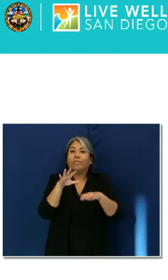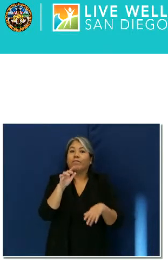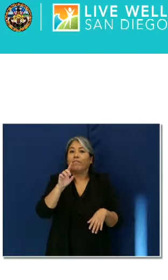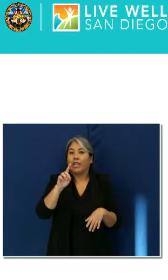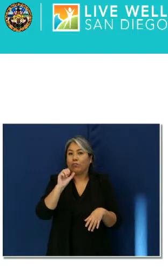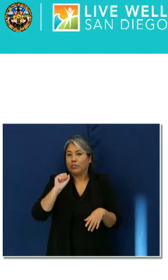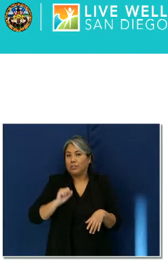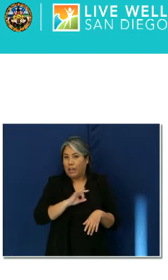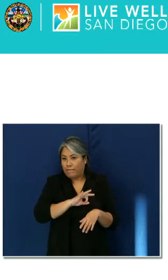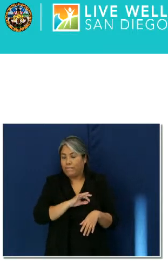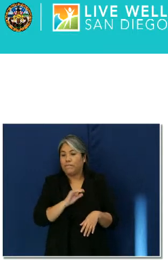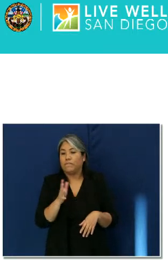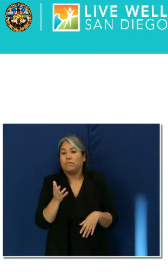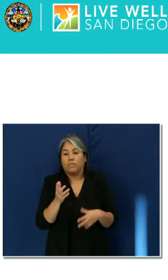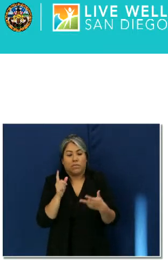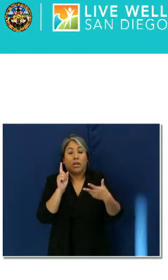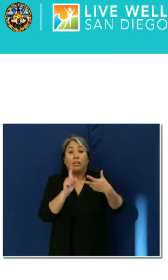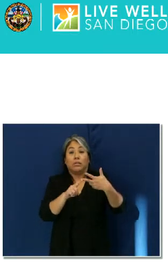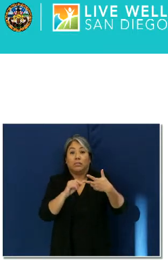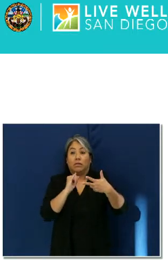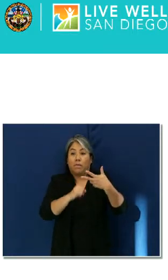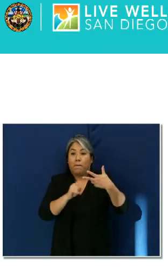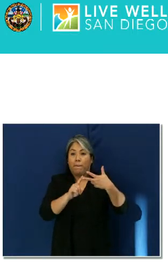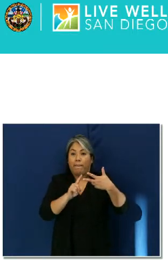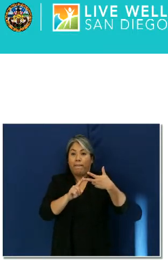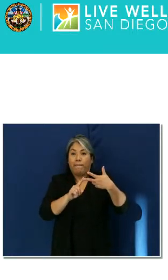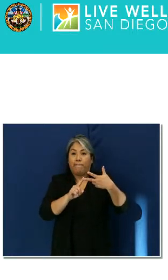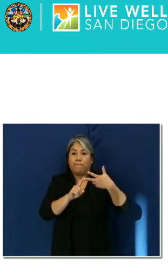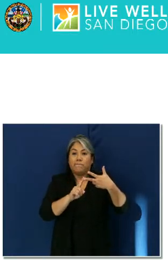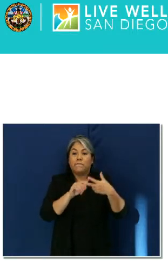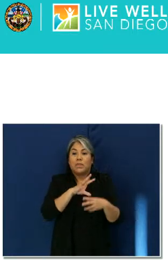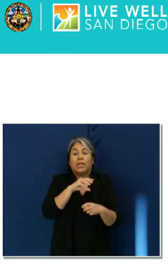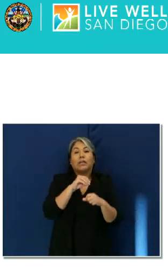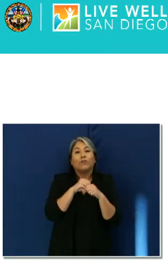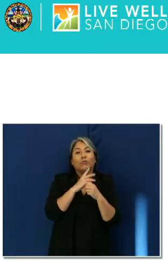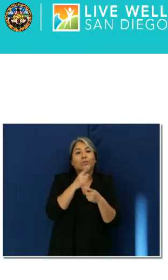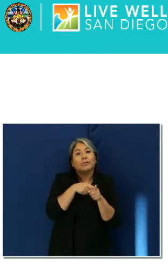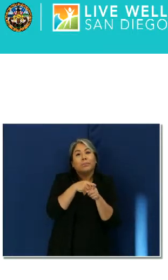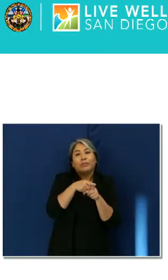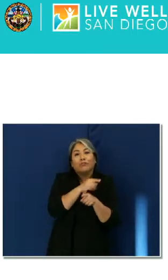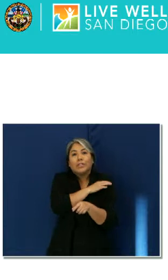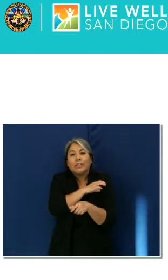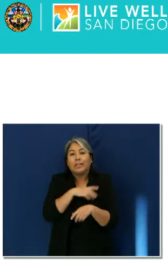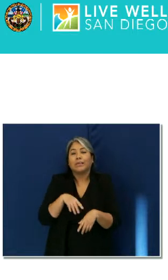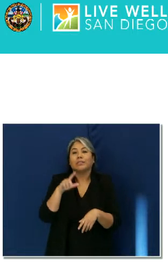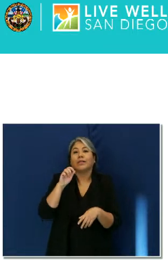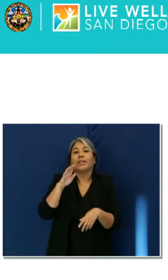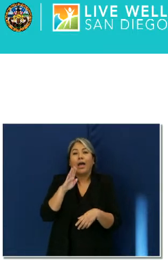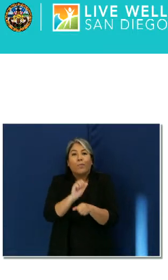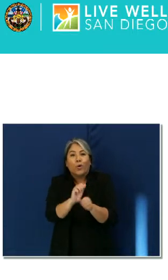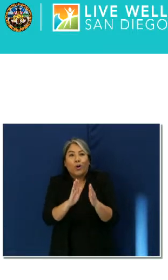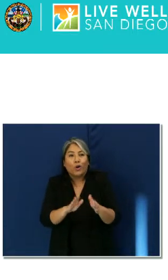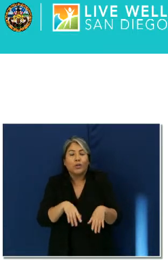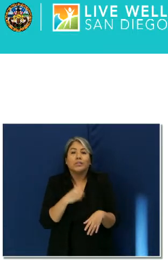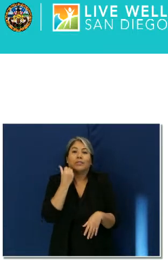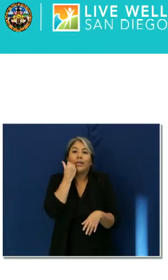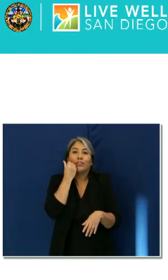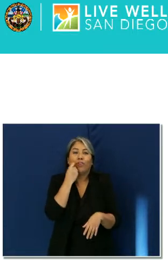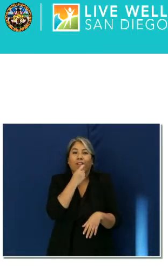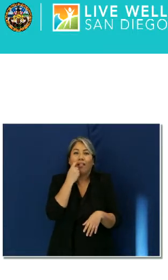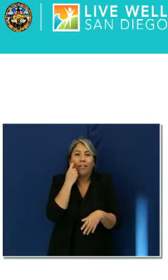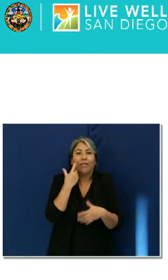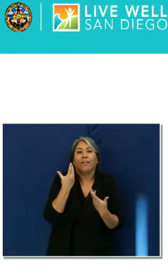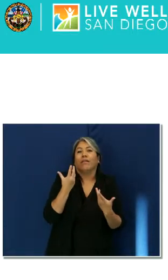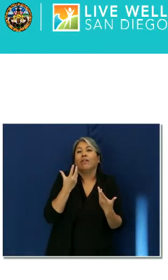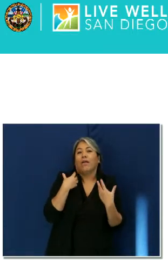the next tier, Tier 3, this includes specialty clinics, lab workers, dental and oral health